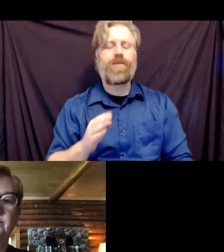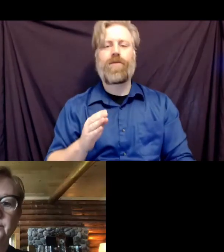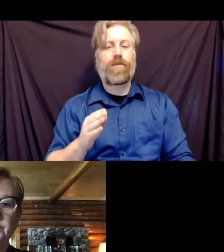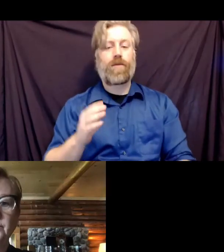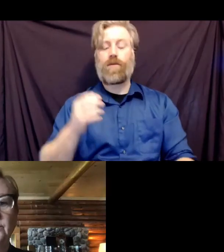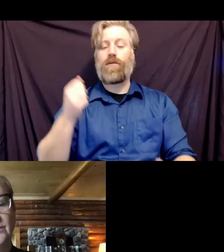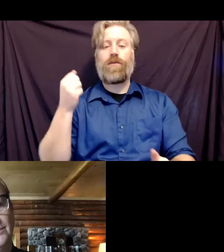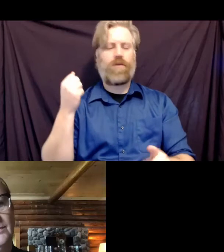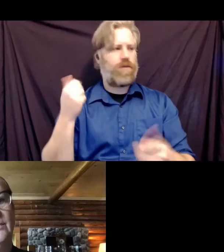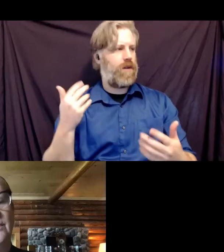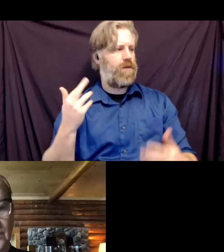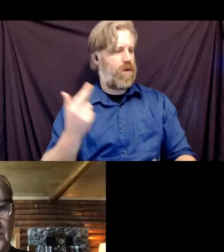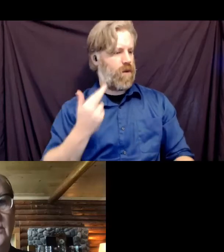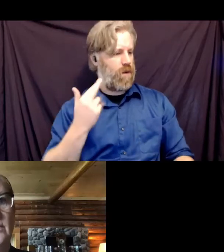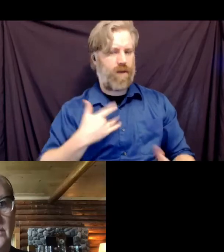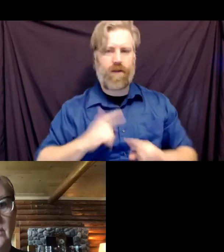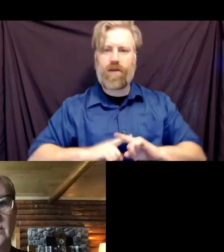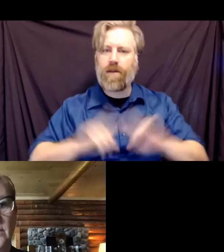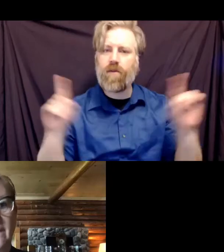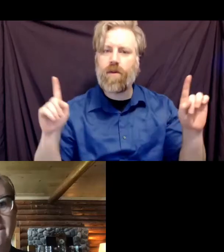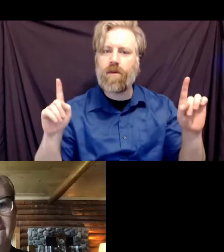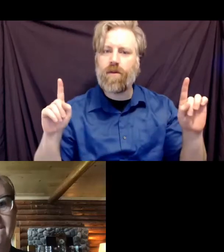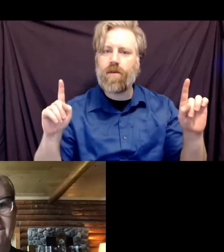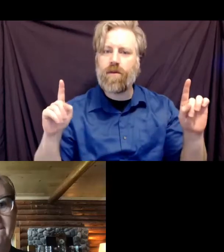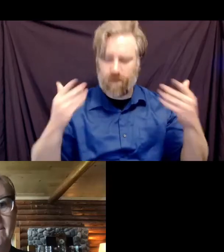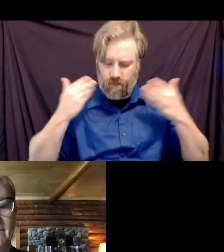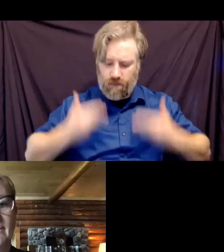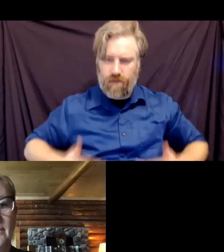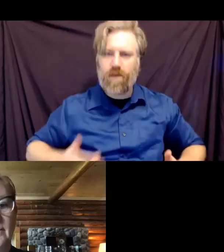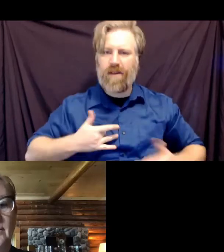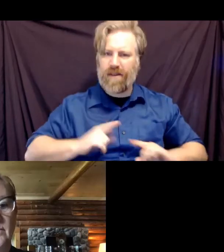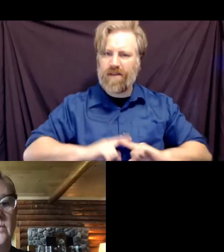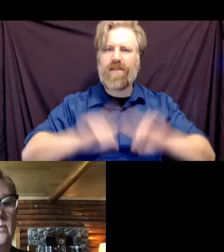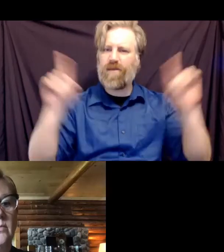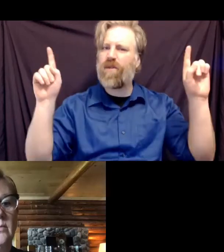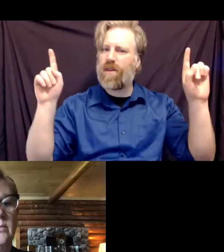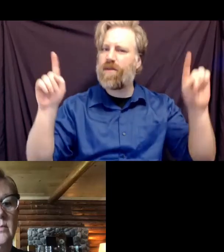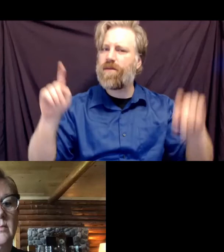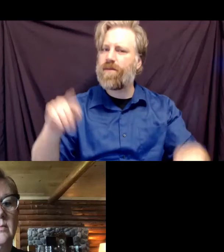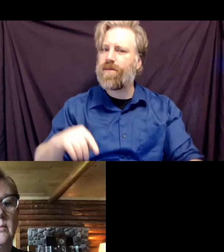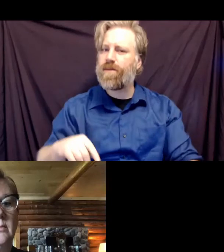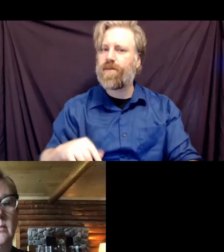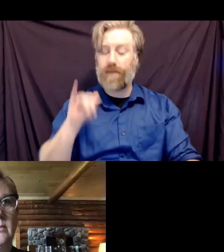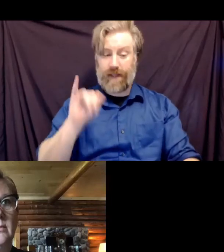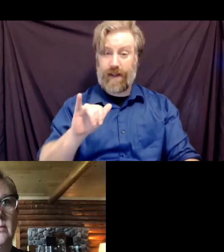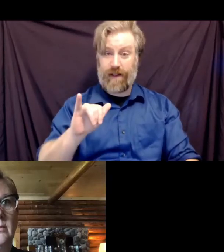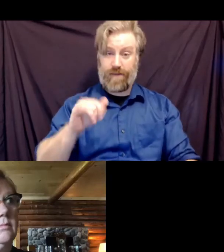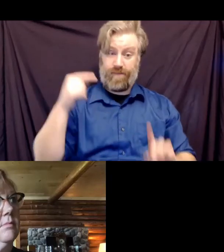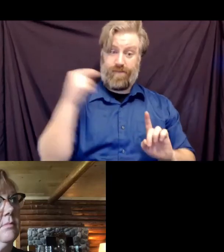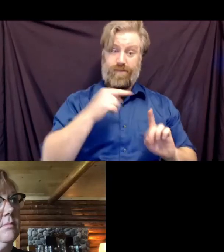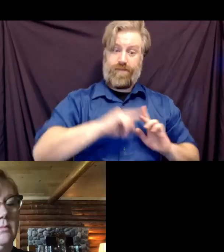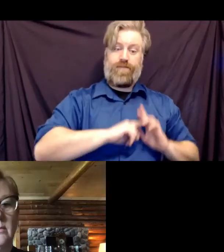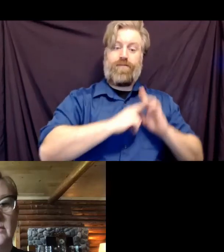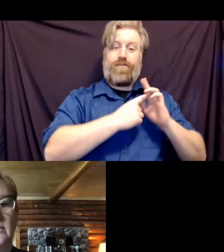all of a sudden, I just felt different. I started feeling something differently. And it was the beginning then of my